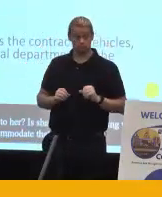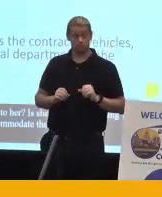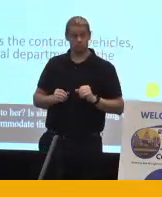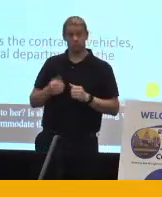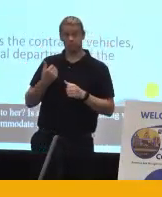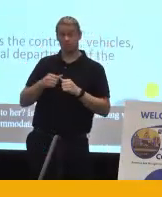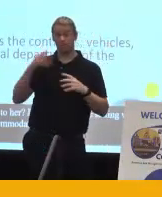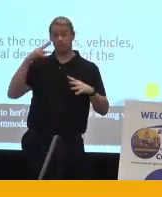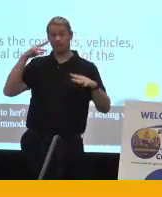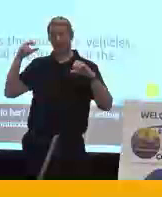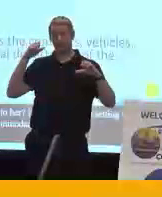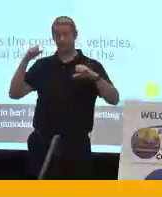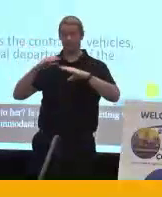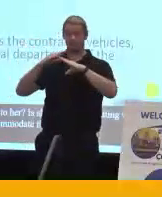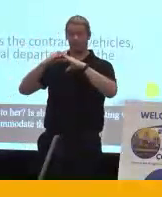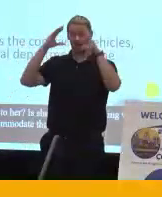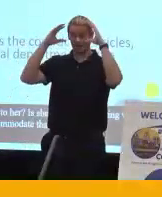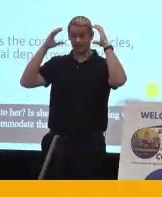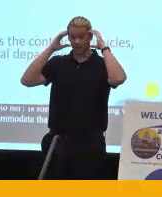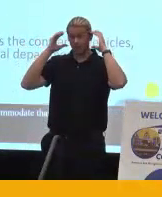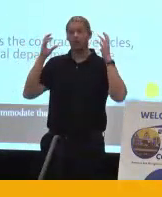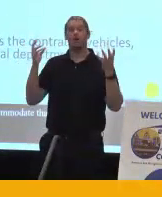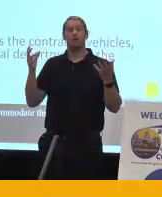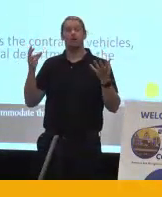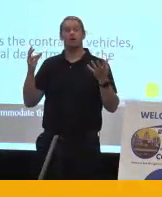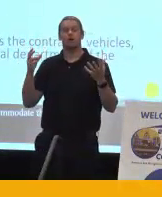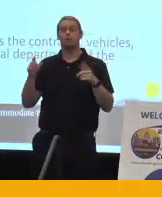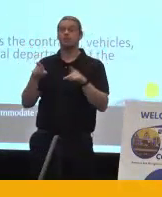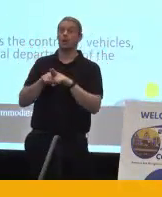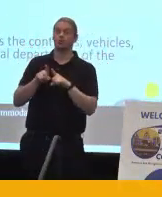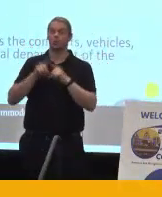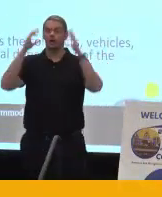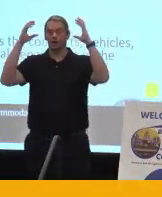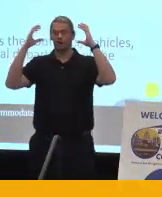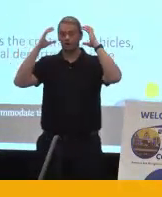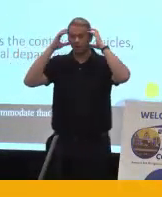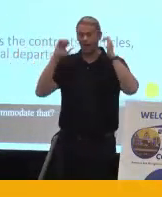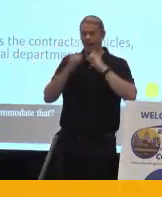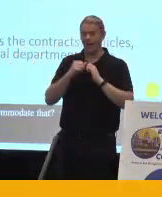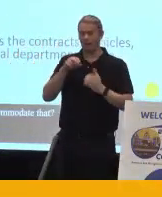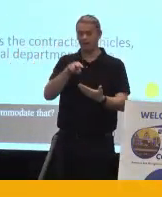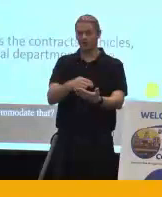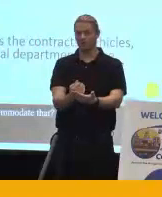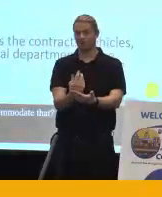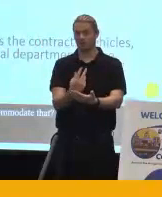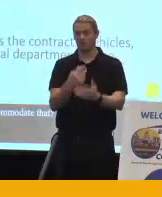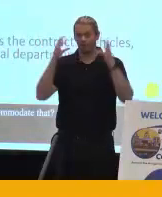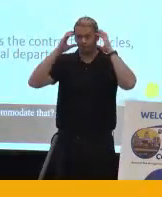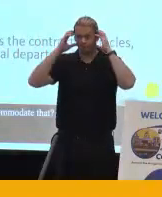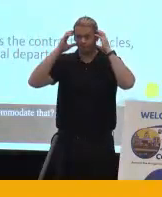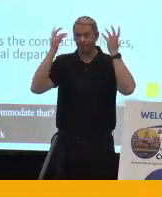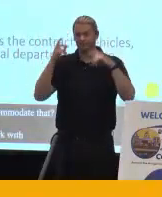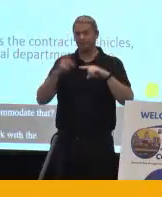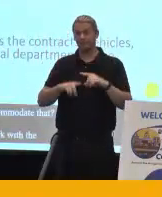canceling headphones, but then how do they work with, the headset for the screen Right. reader? She'd have to have a headset for the screen reader so the rest wouldn't